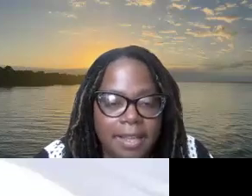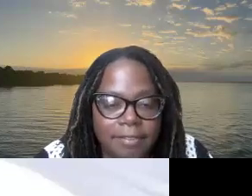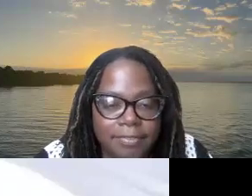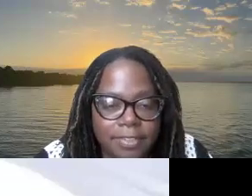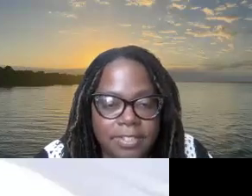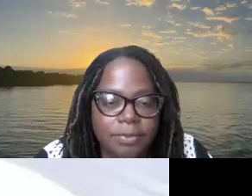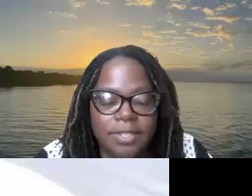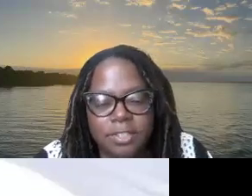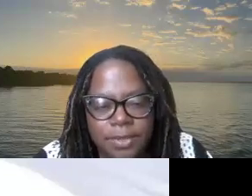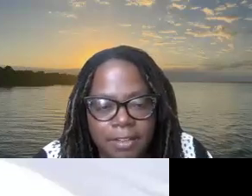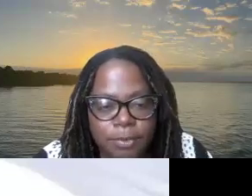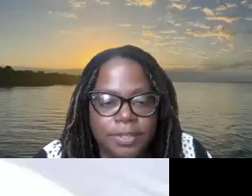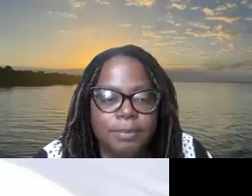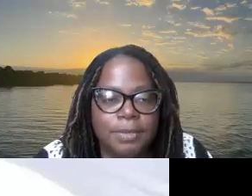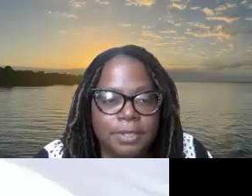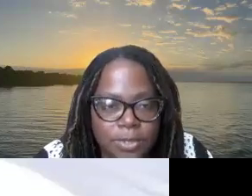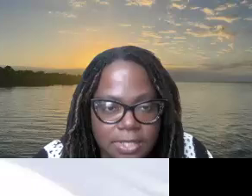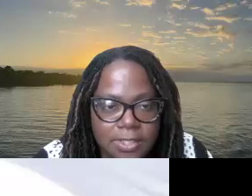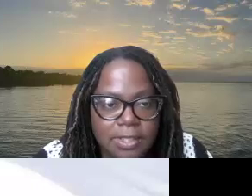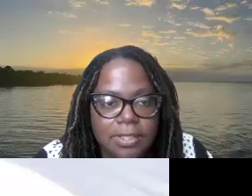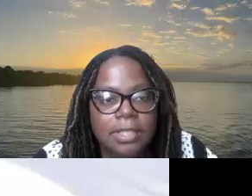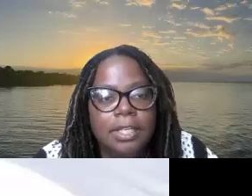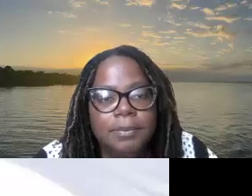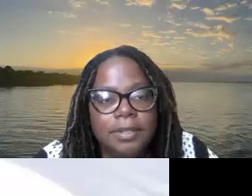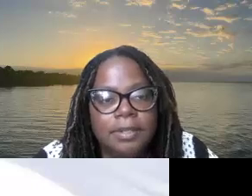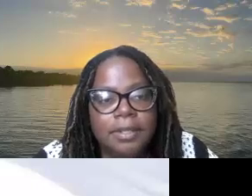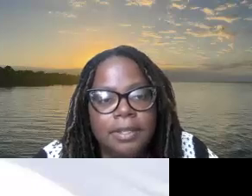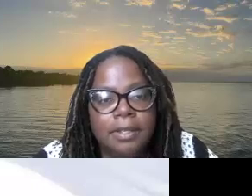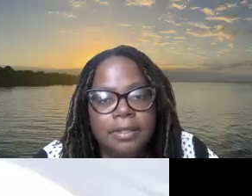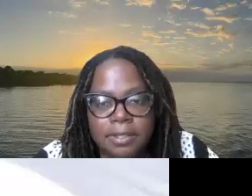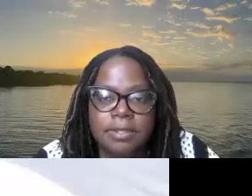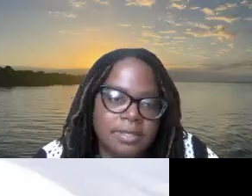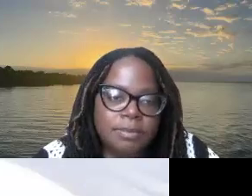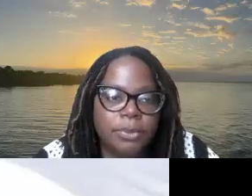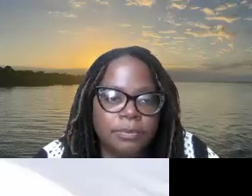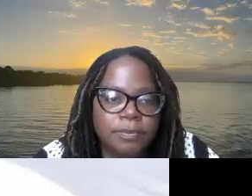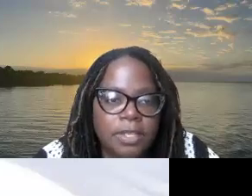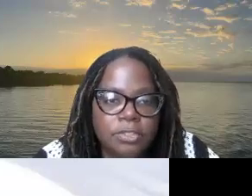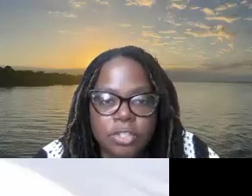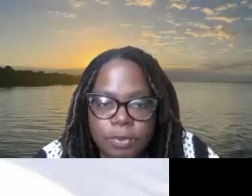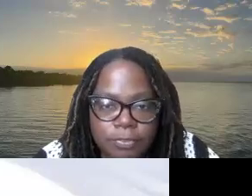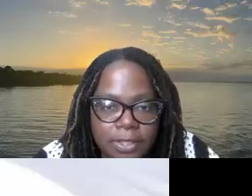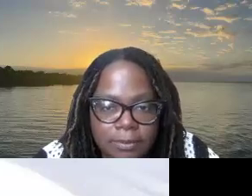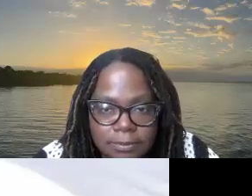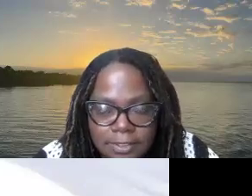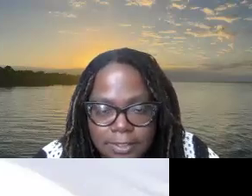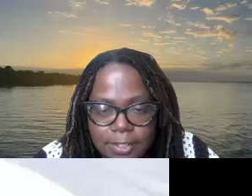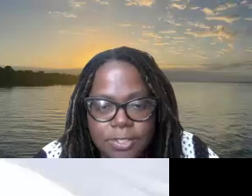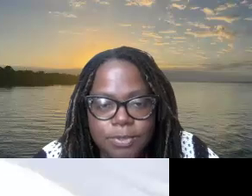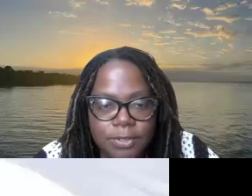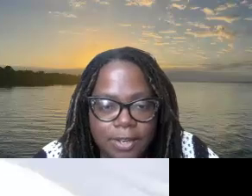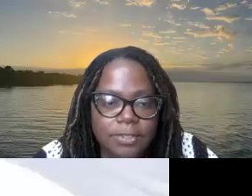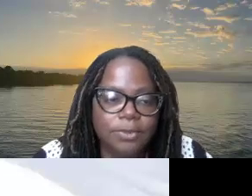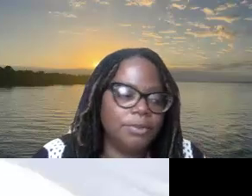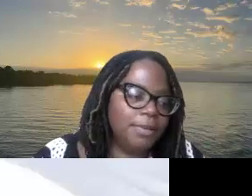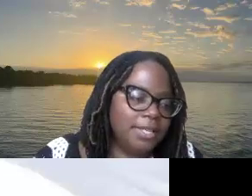what they have instead of what they don't have or what they might be losing. And that's important. Judgment free. This